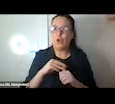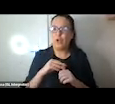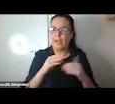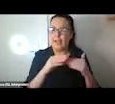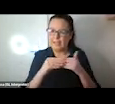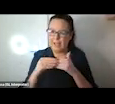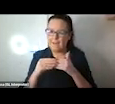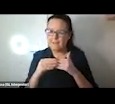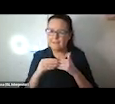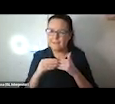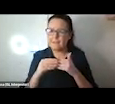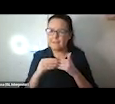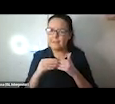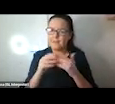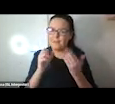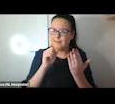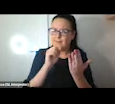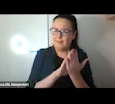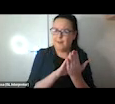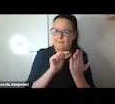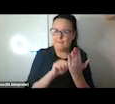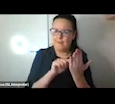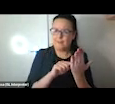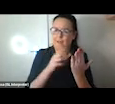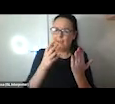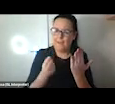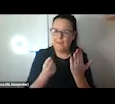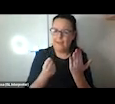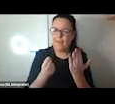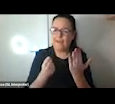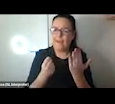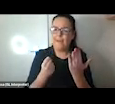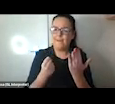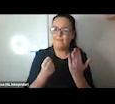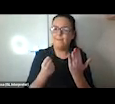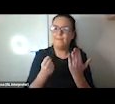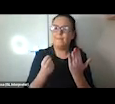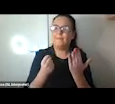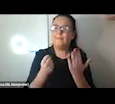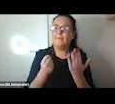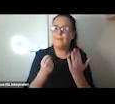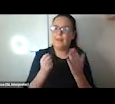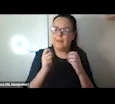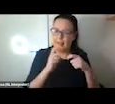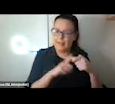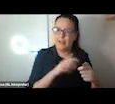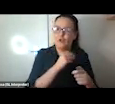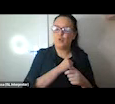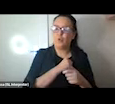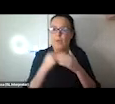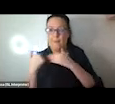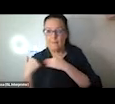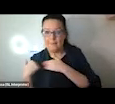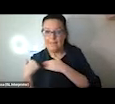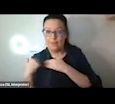document M. And I think that it has the potential to be very useful to public bodies in relation to their obligations under the